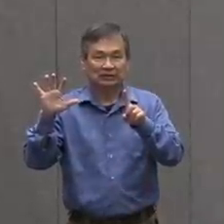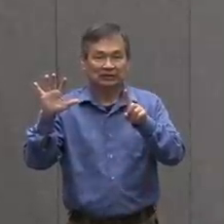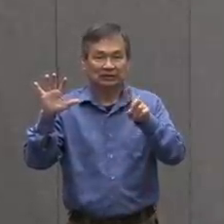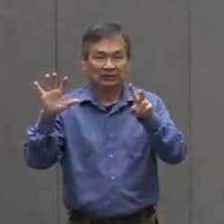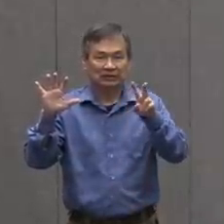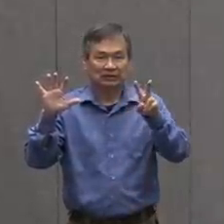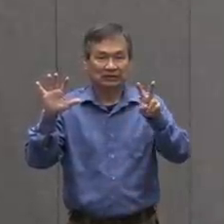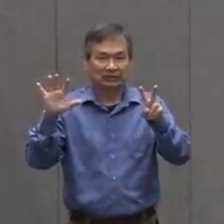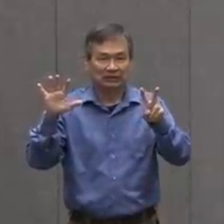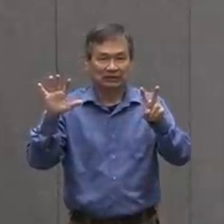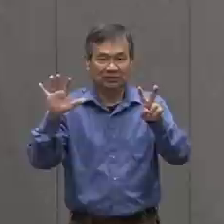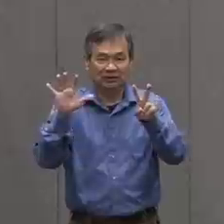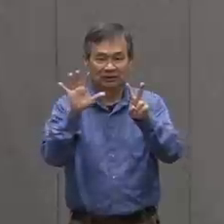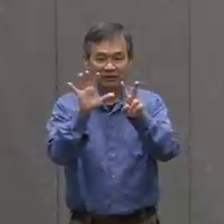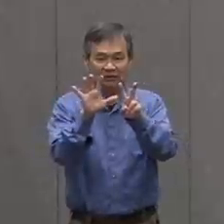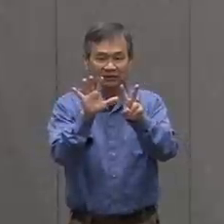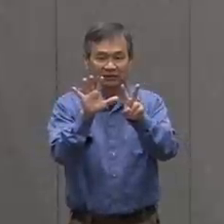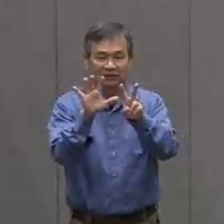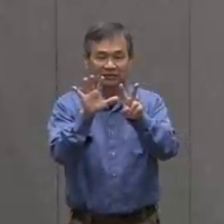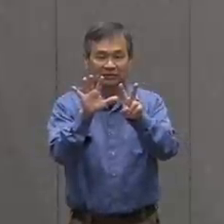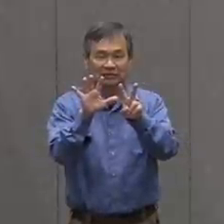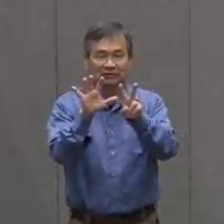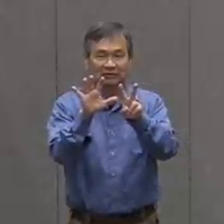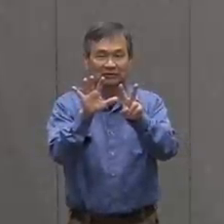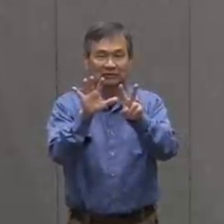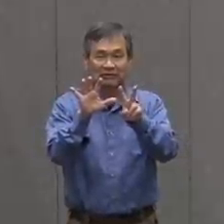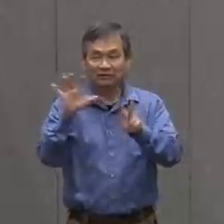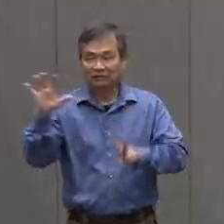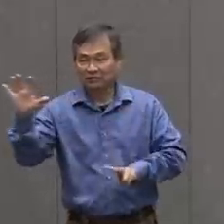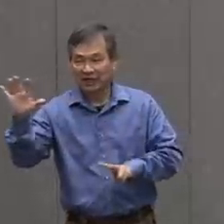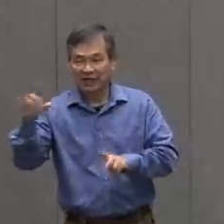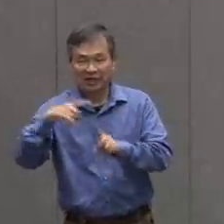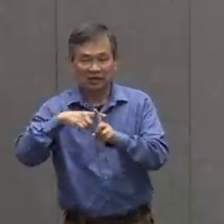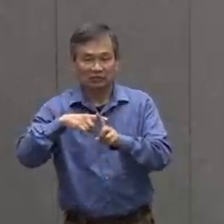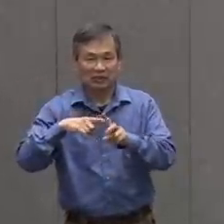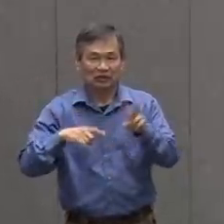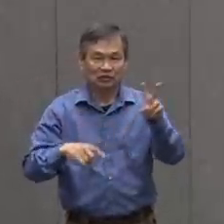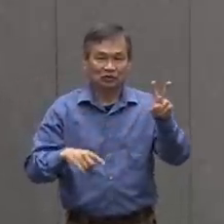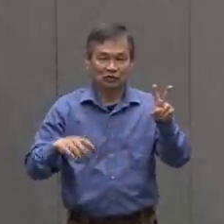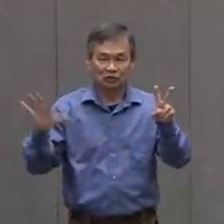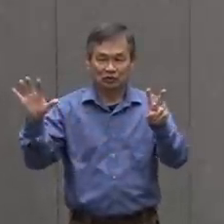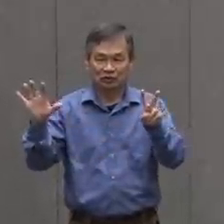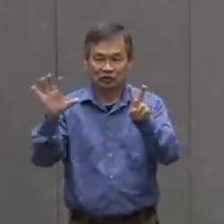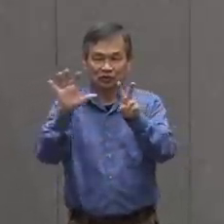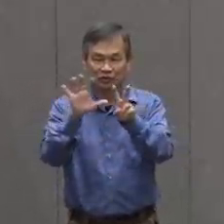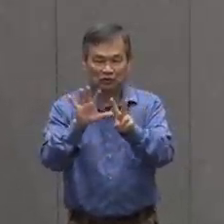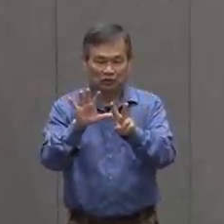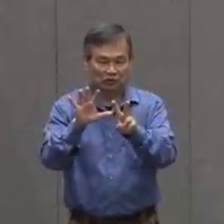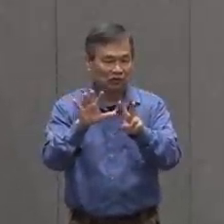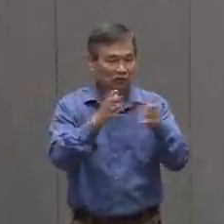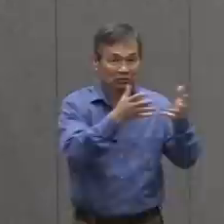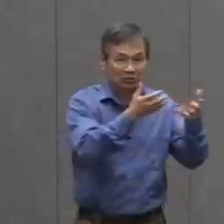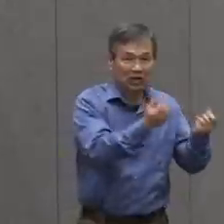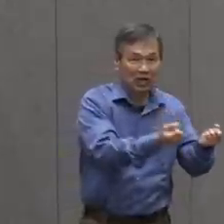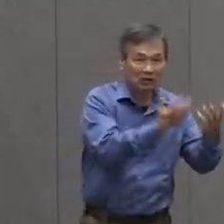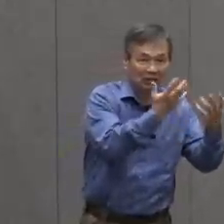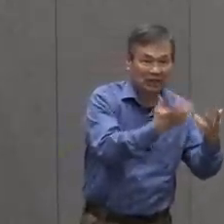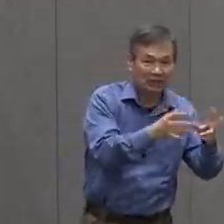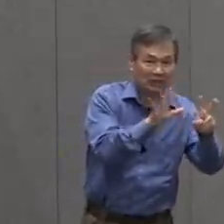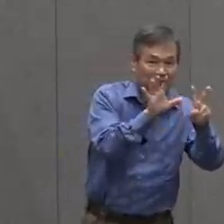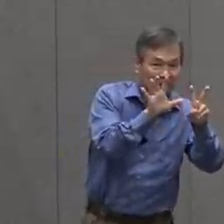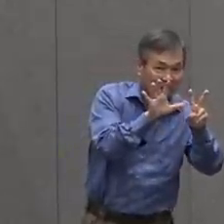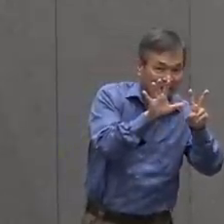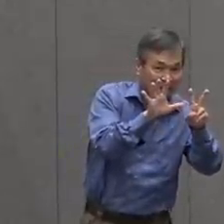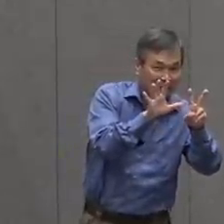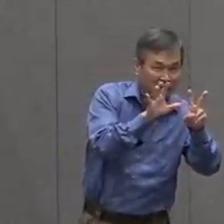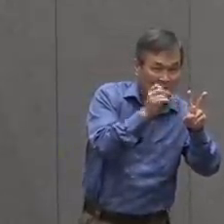6, 7. 5 plus 2 is 7. Is 7 the number